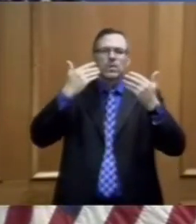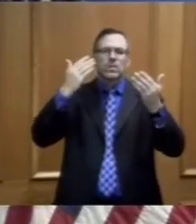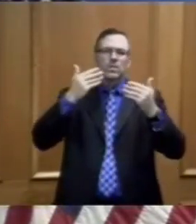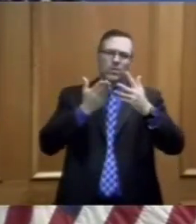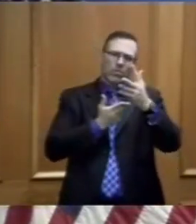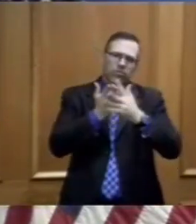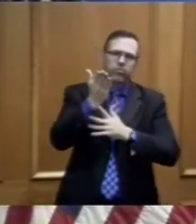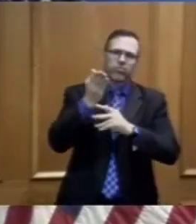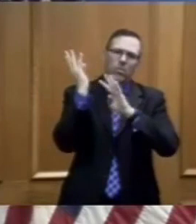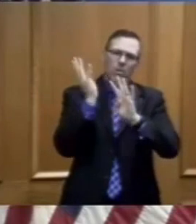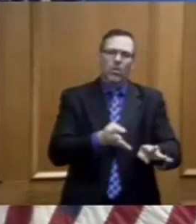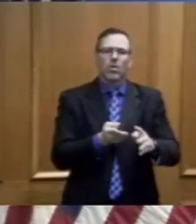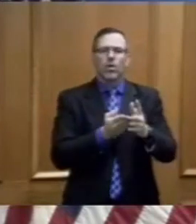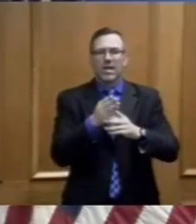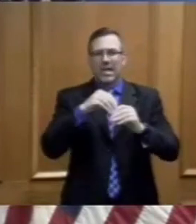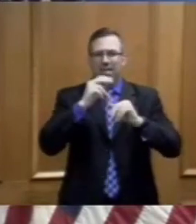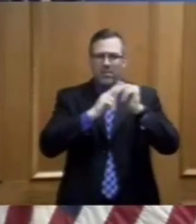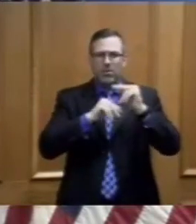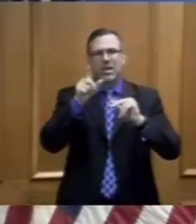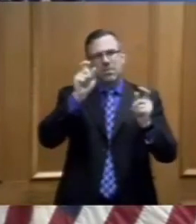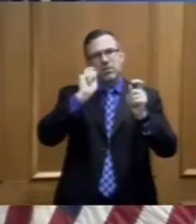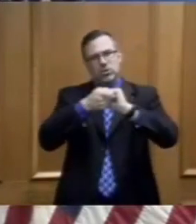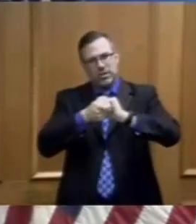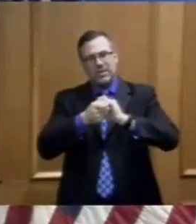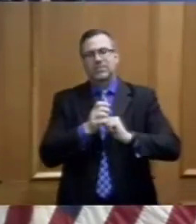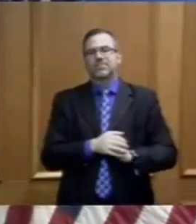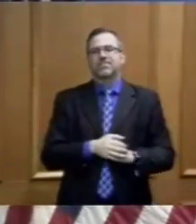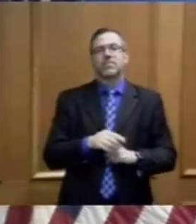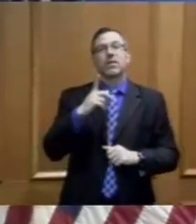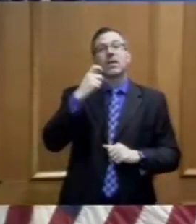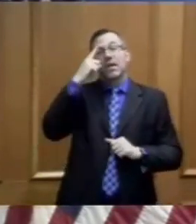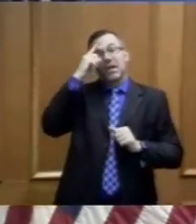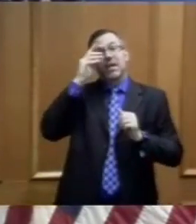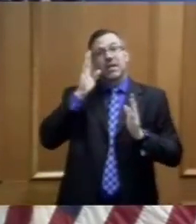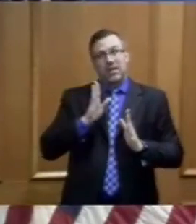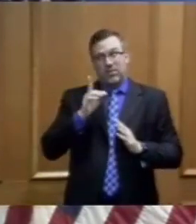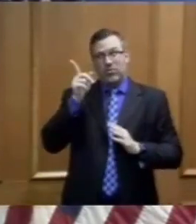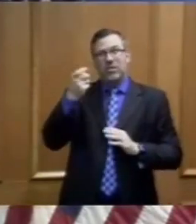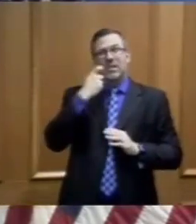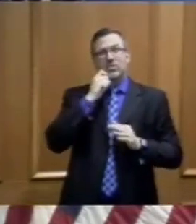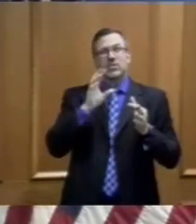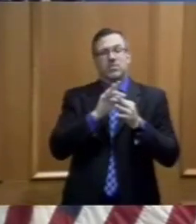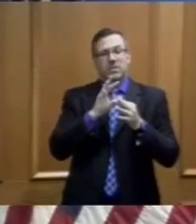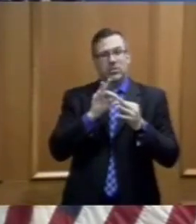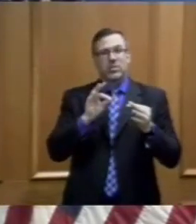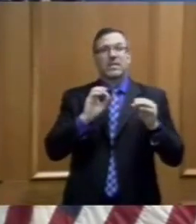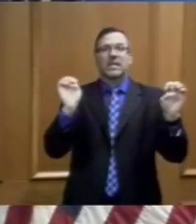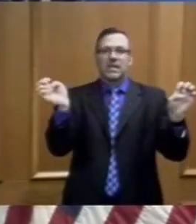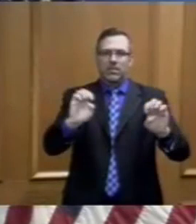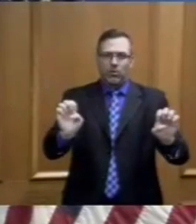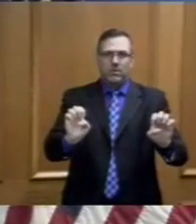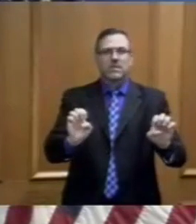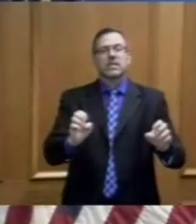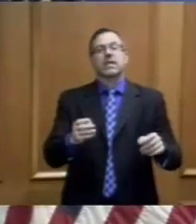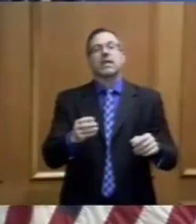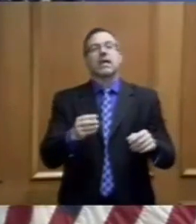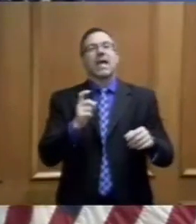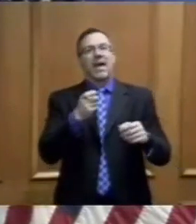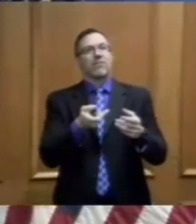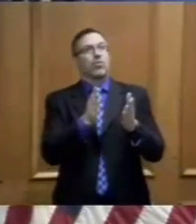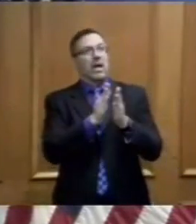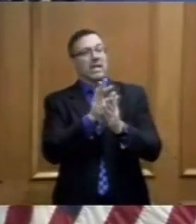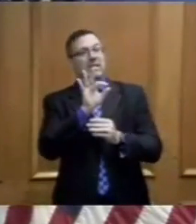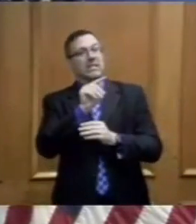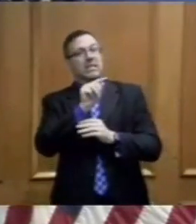that have to happen. The governor mentioned the emergency declaration that had to happen. The request that goes from TEMA to FEMA to authorize this has to